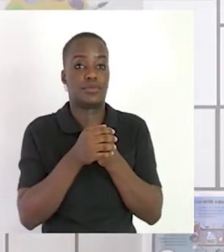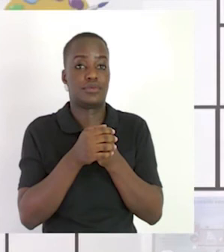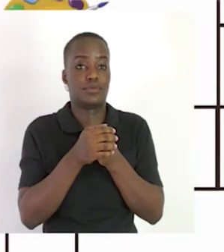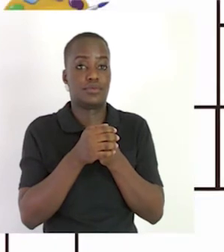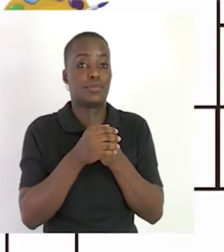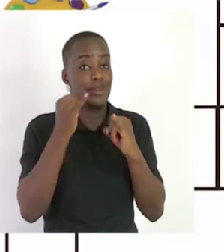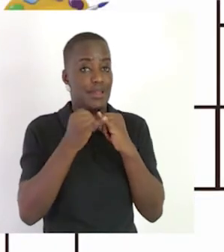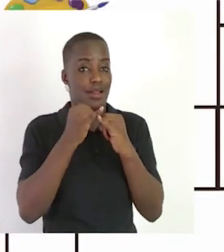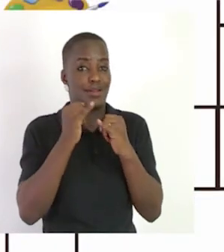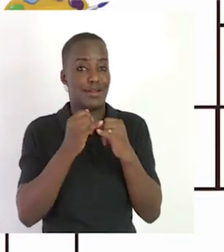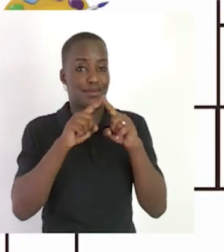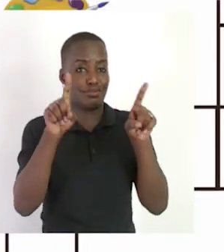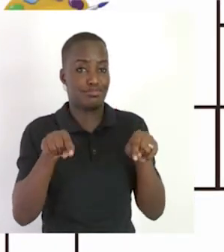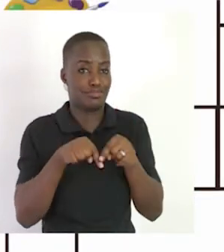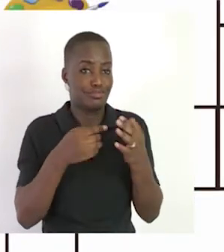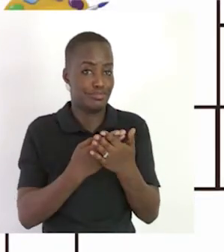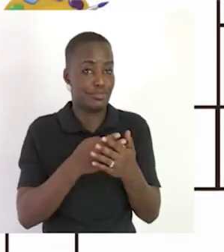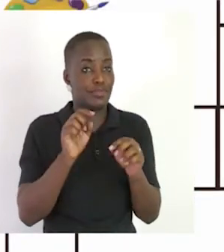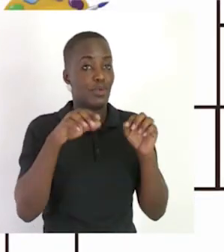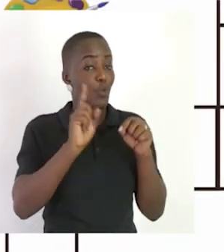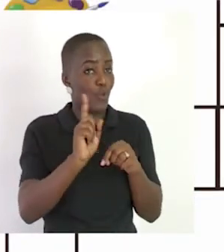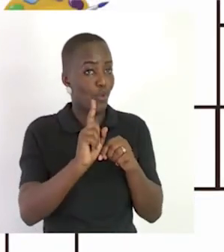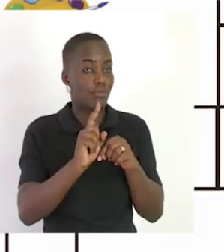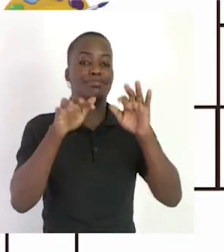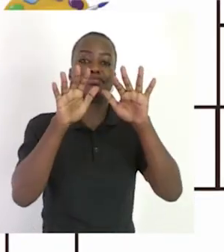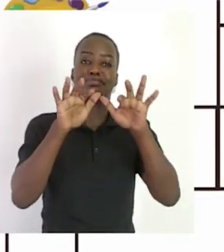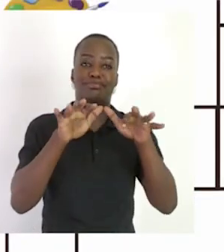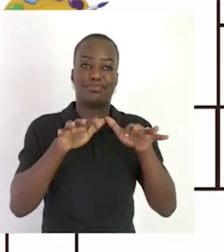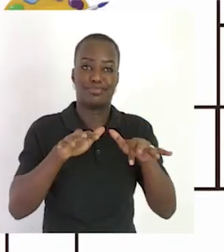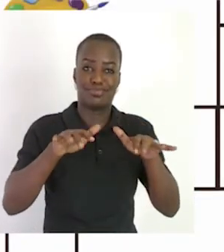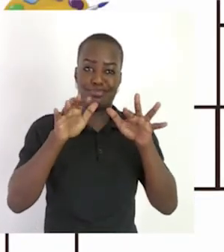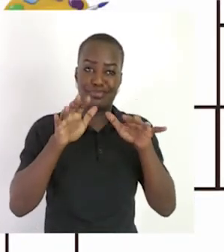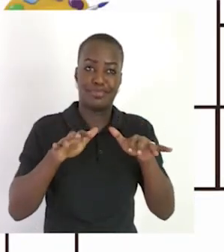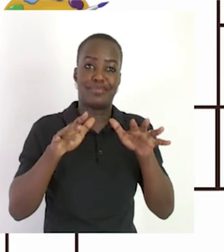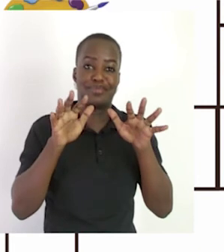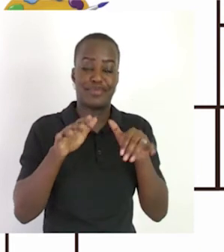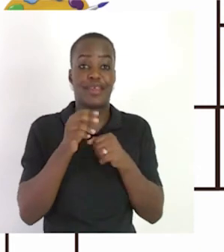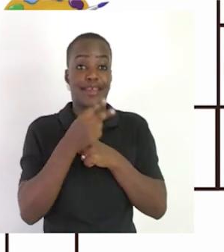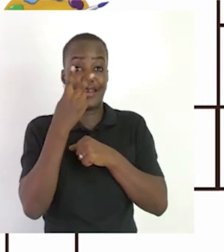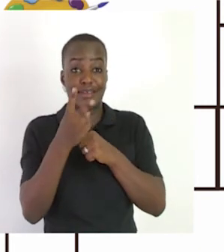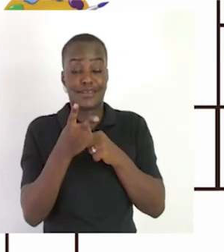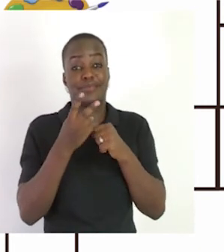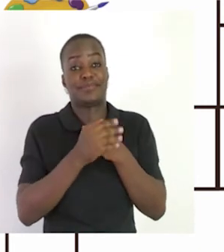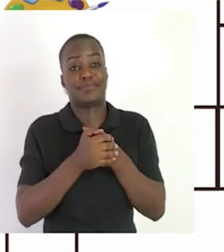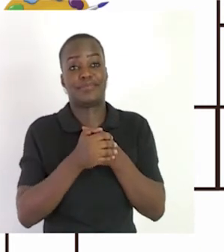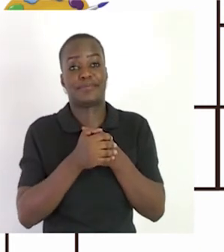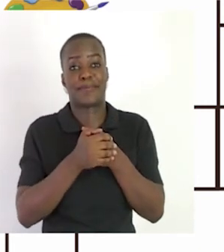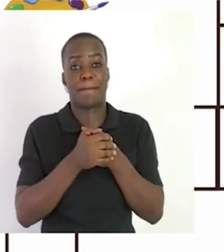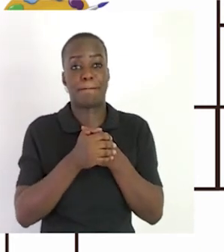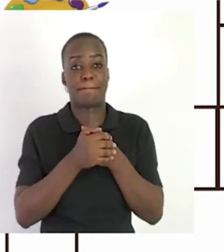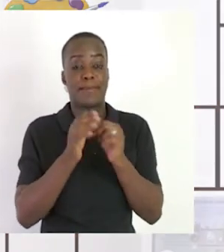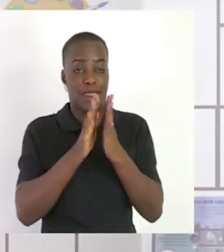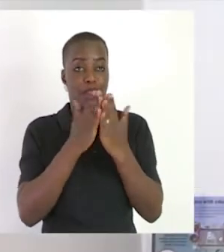the last one here, which is a picture of rain. If you look at the board and in